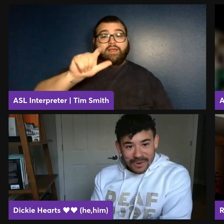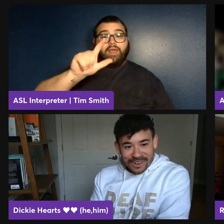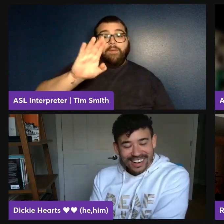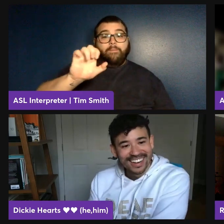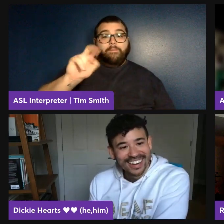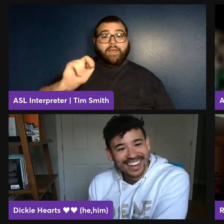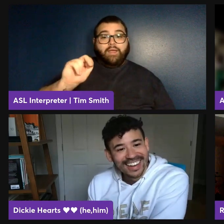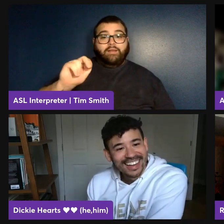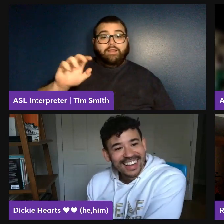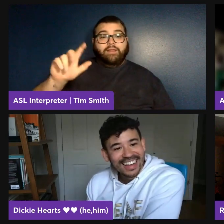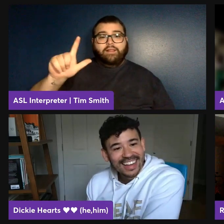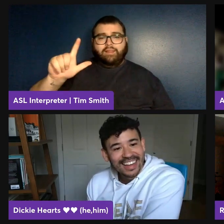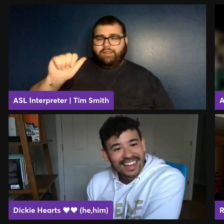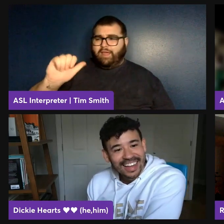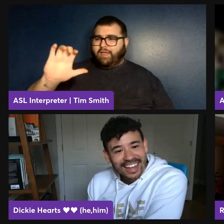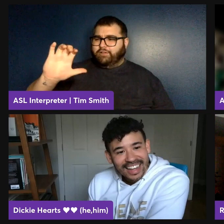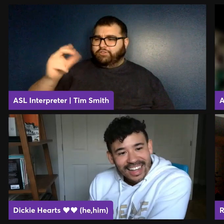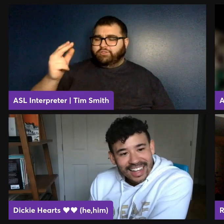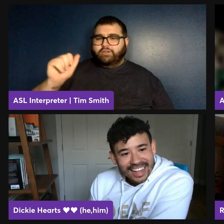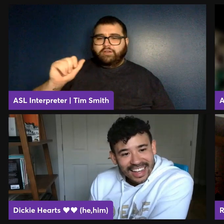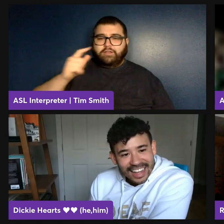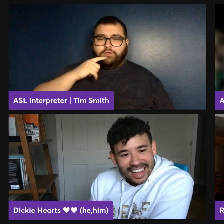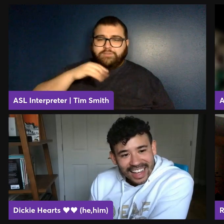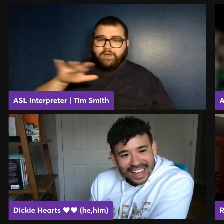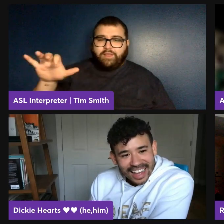Cage aux Folles. Oh,